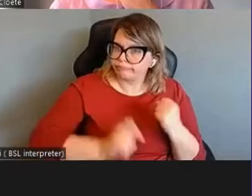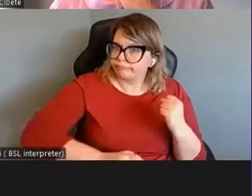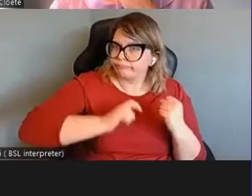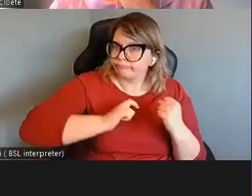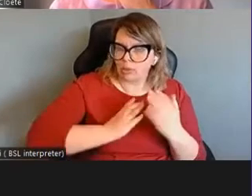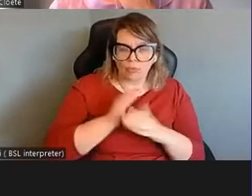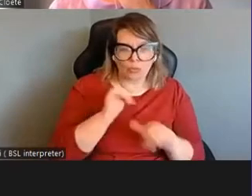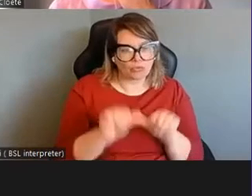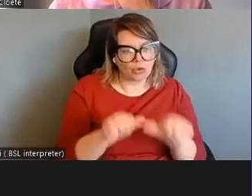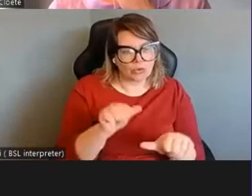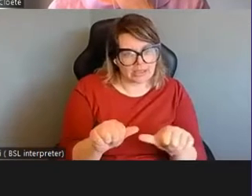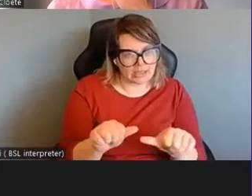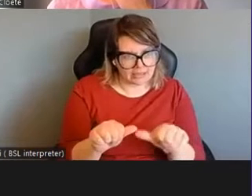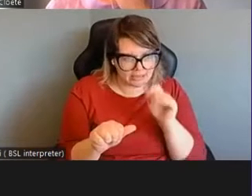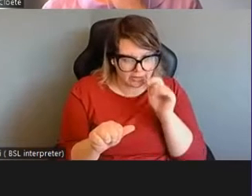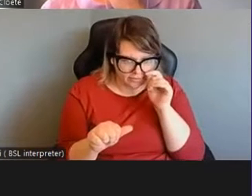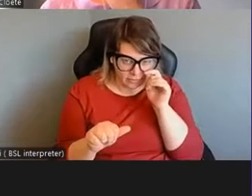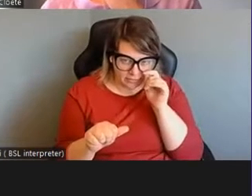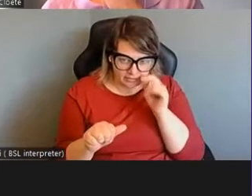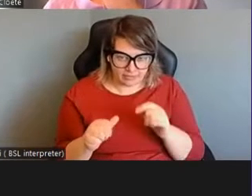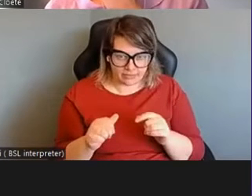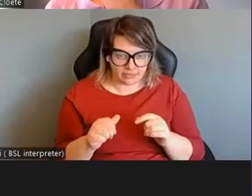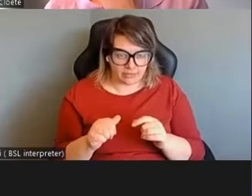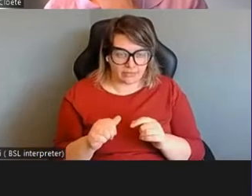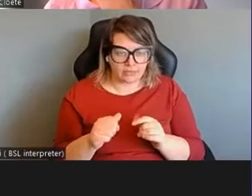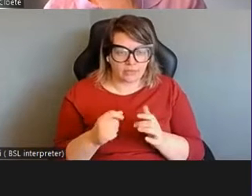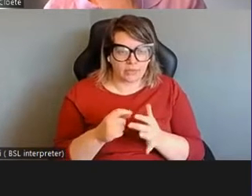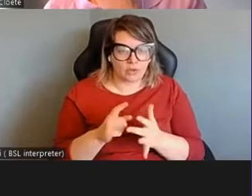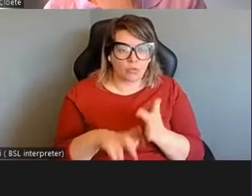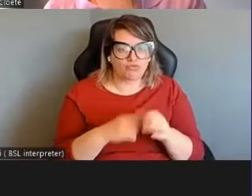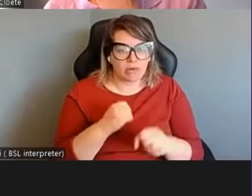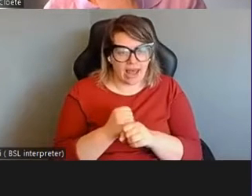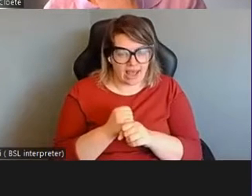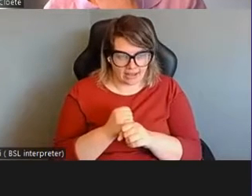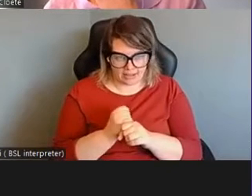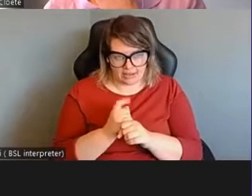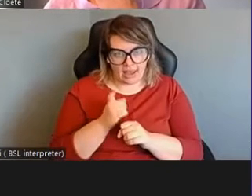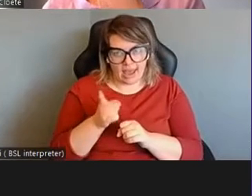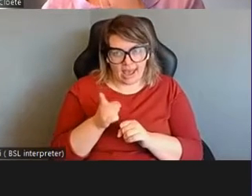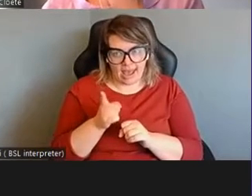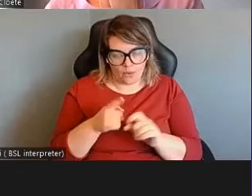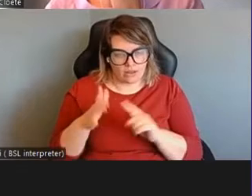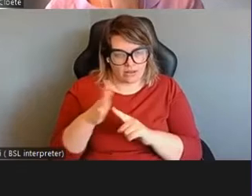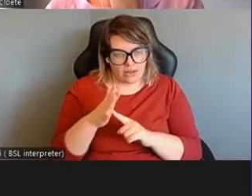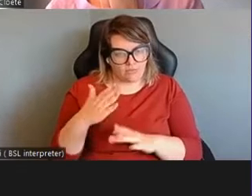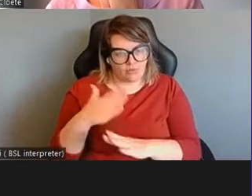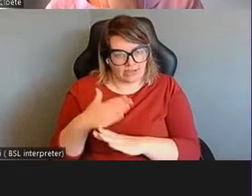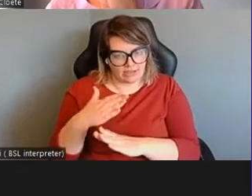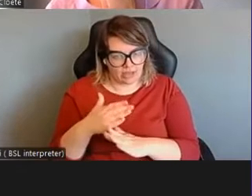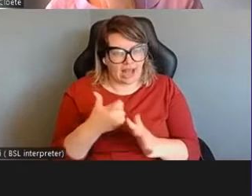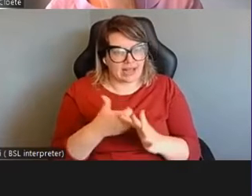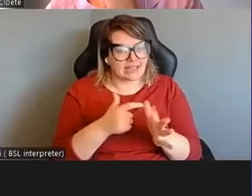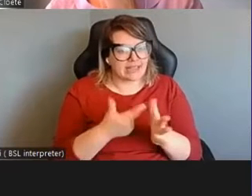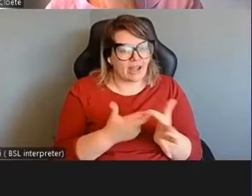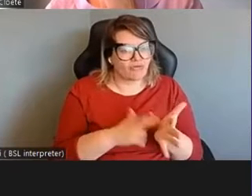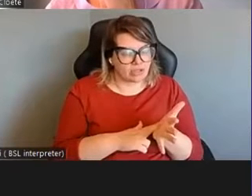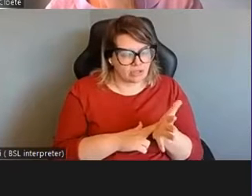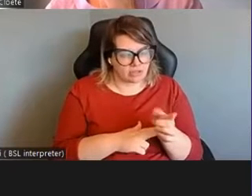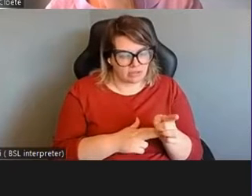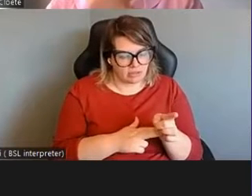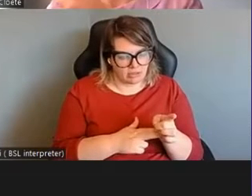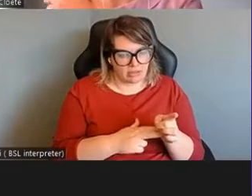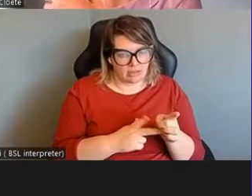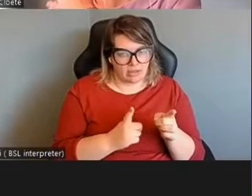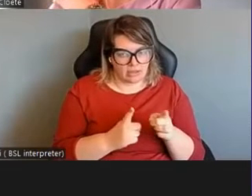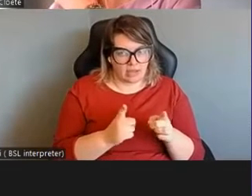that Renan and Karen, Renan is our field practitioners assigned in Kapakulan, and Karen is our field